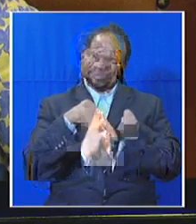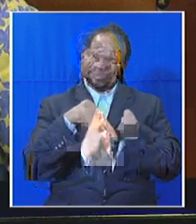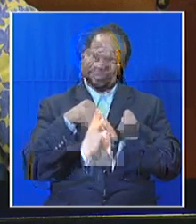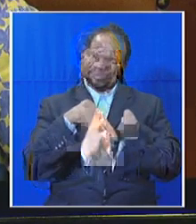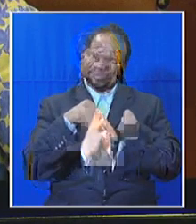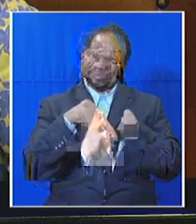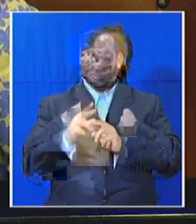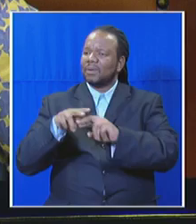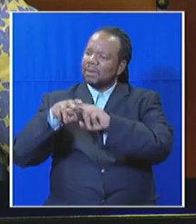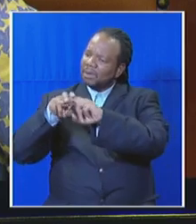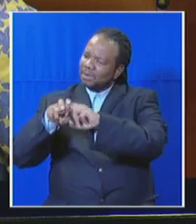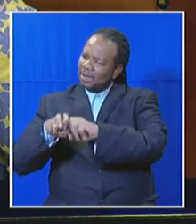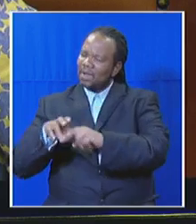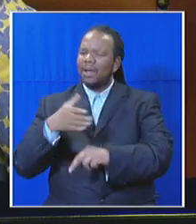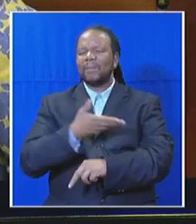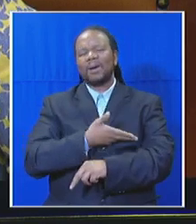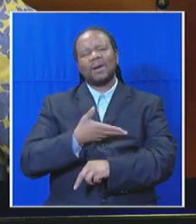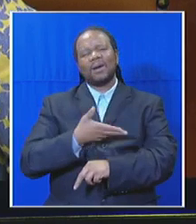Awuhlale phansi mama ukhawula.